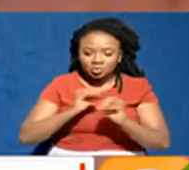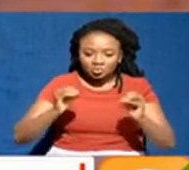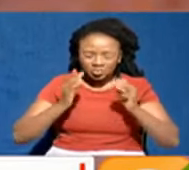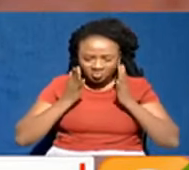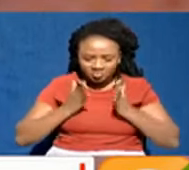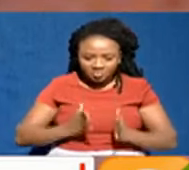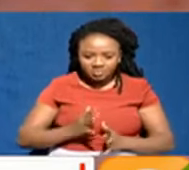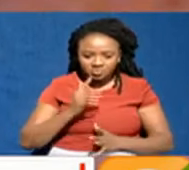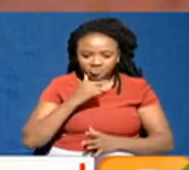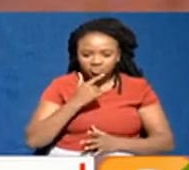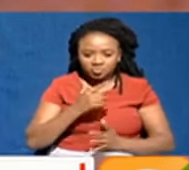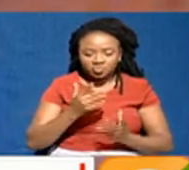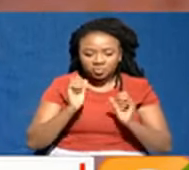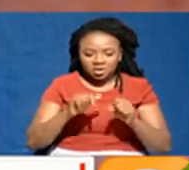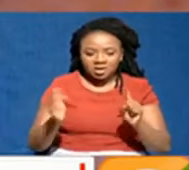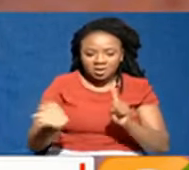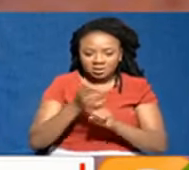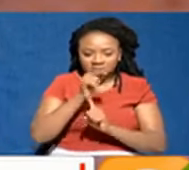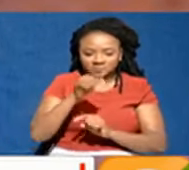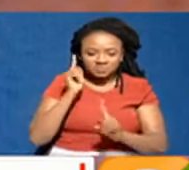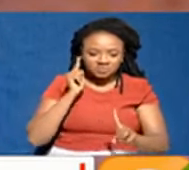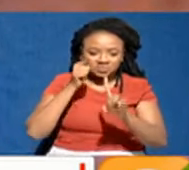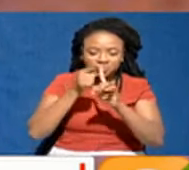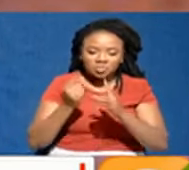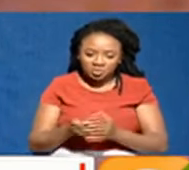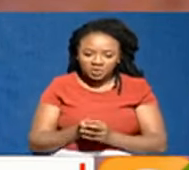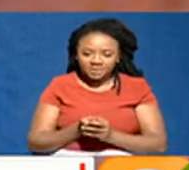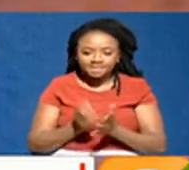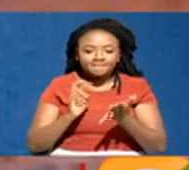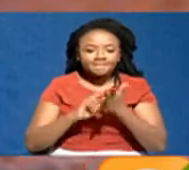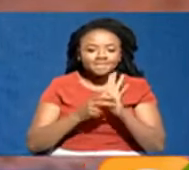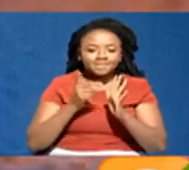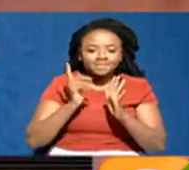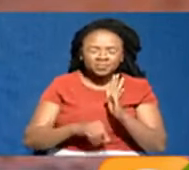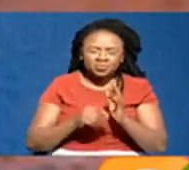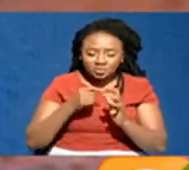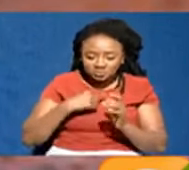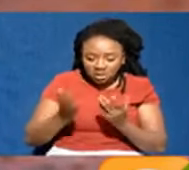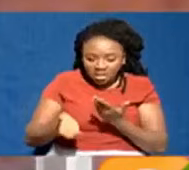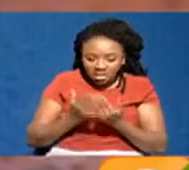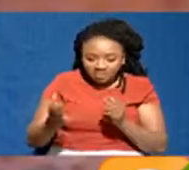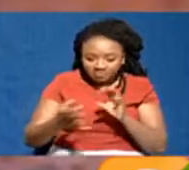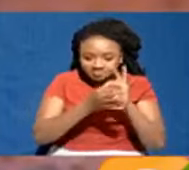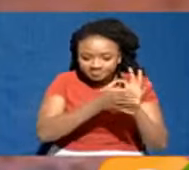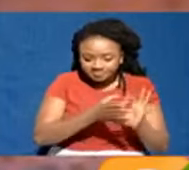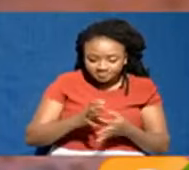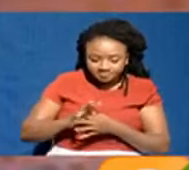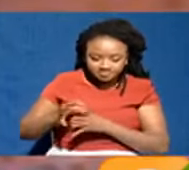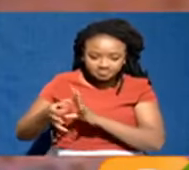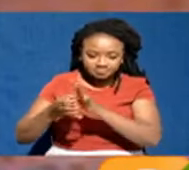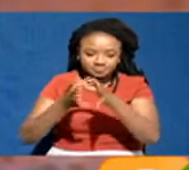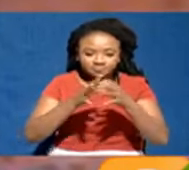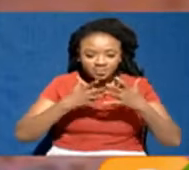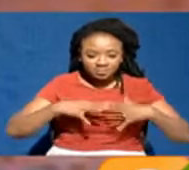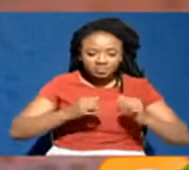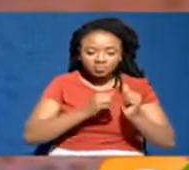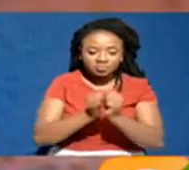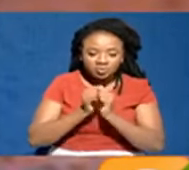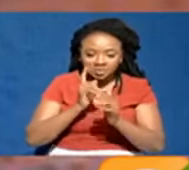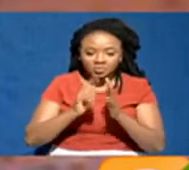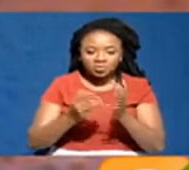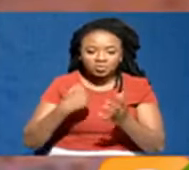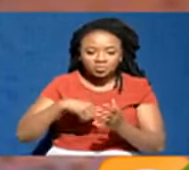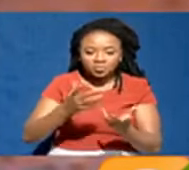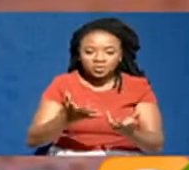to accomplish this task. Mm-hmm. So what rallies people together is a strategy. And we